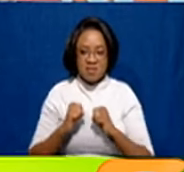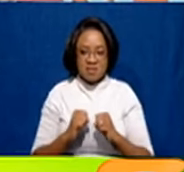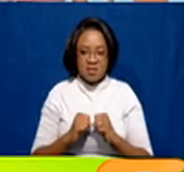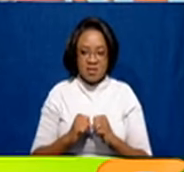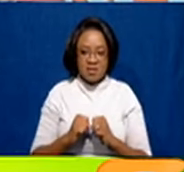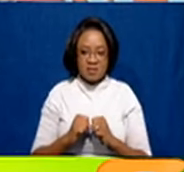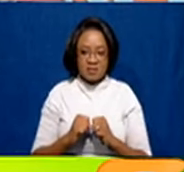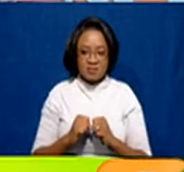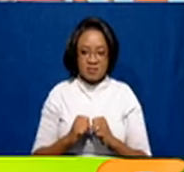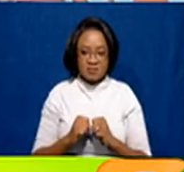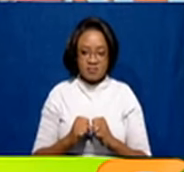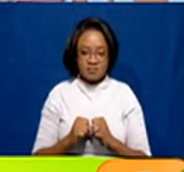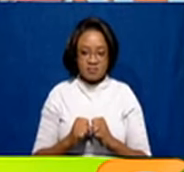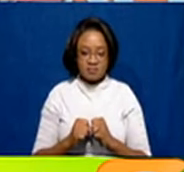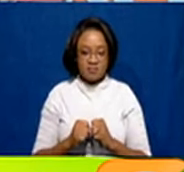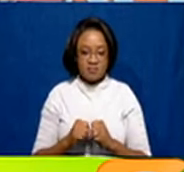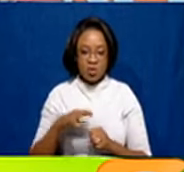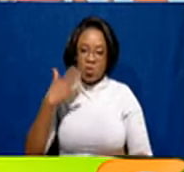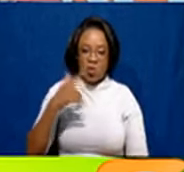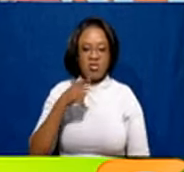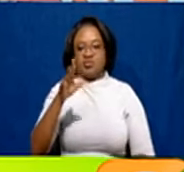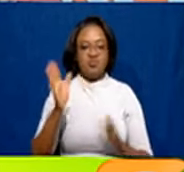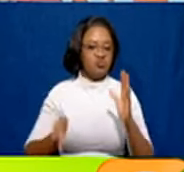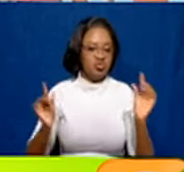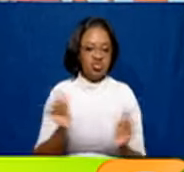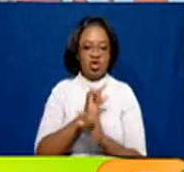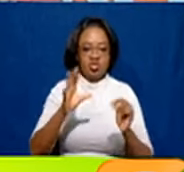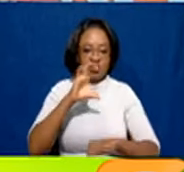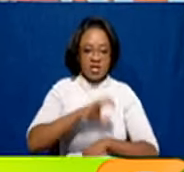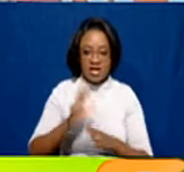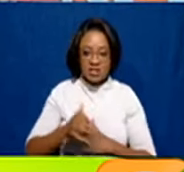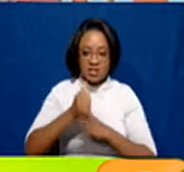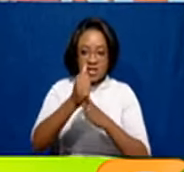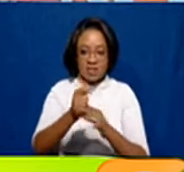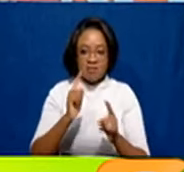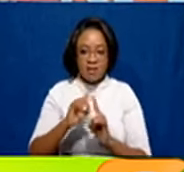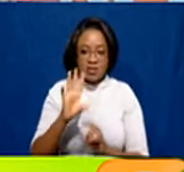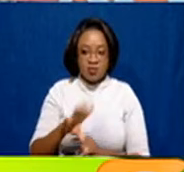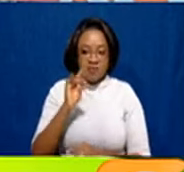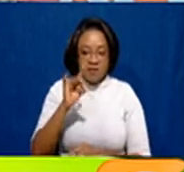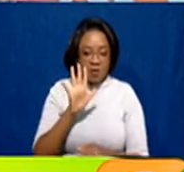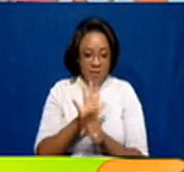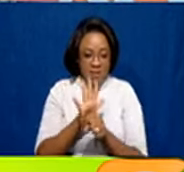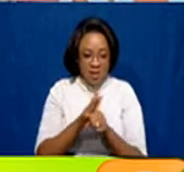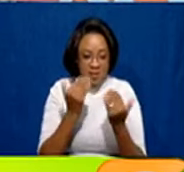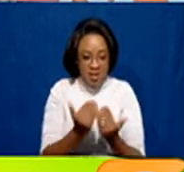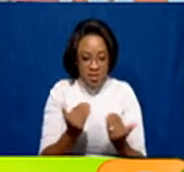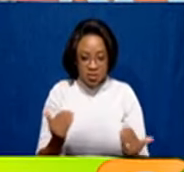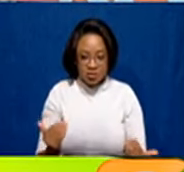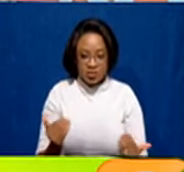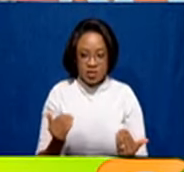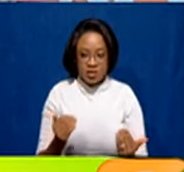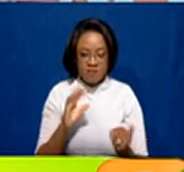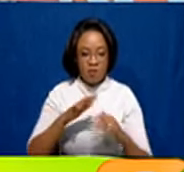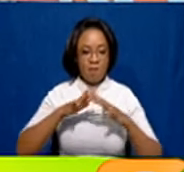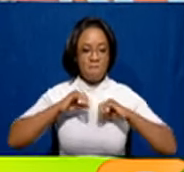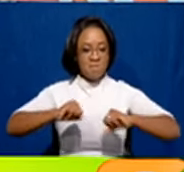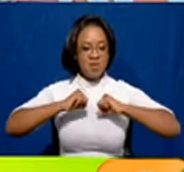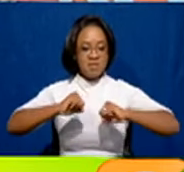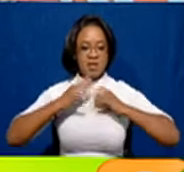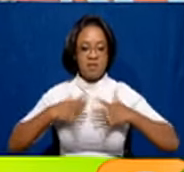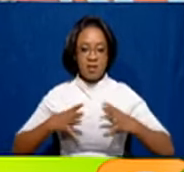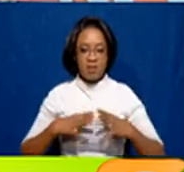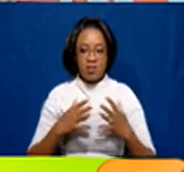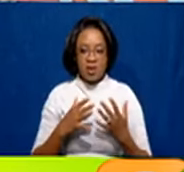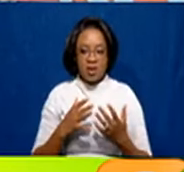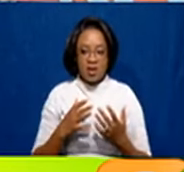yeah, the mantle of leadership should automatically come to me. But you find a lot of children of prominent individuals live